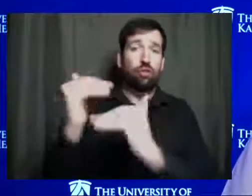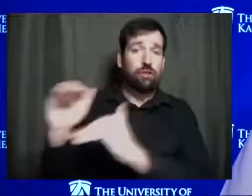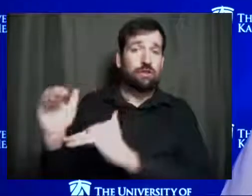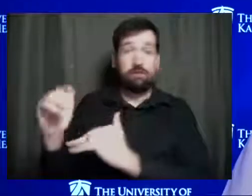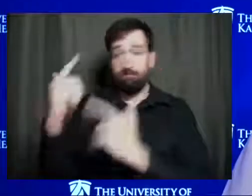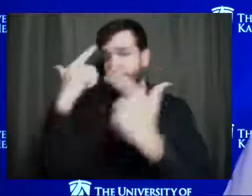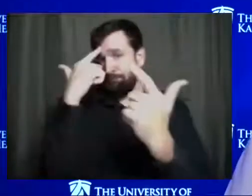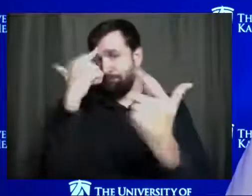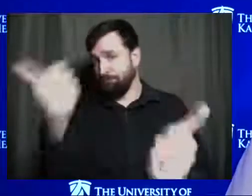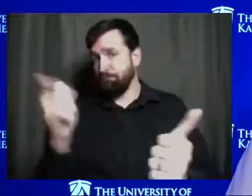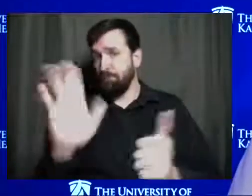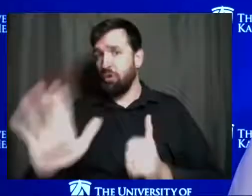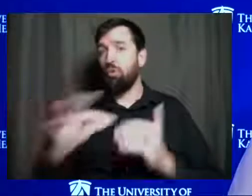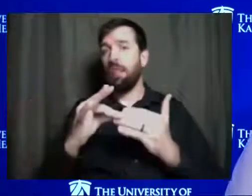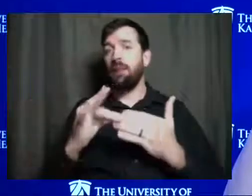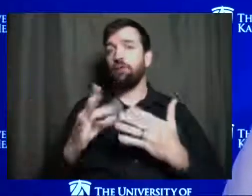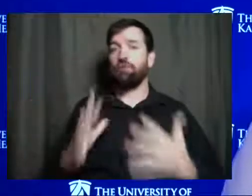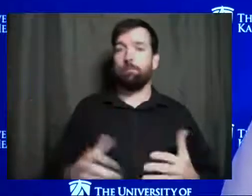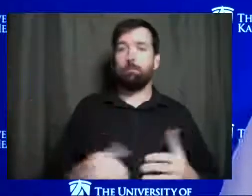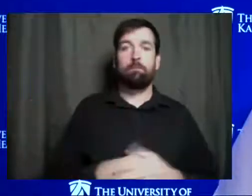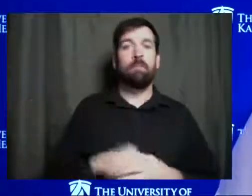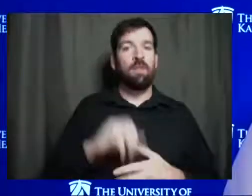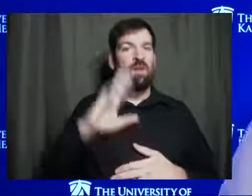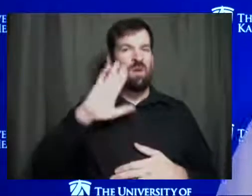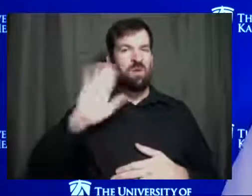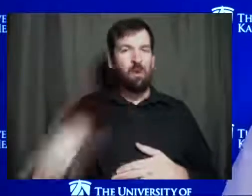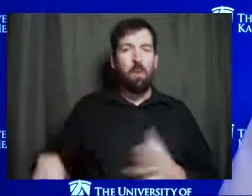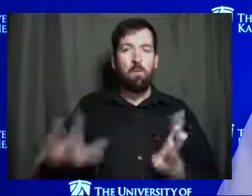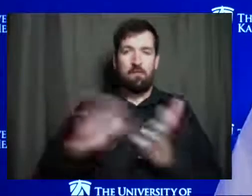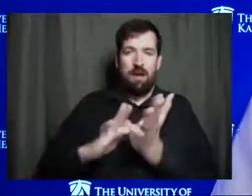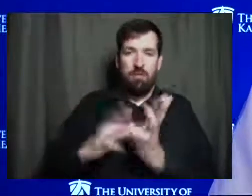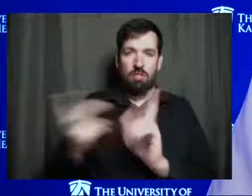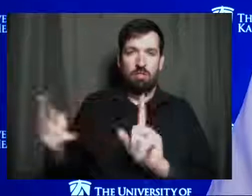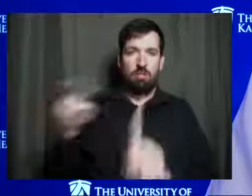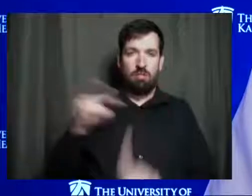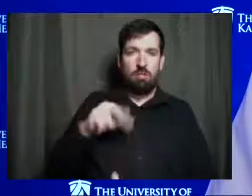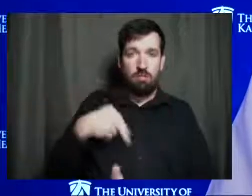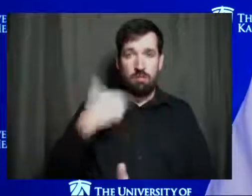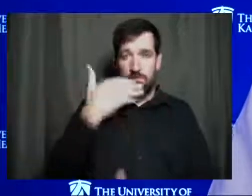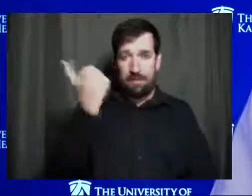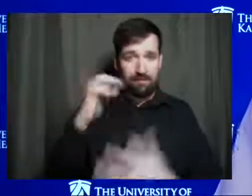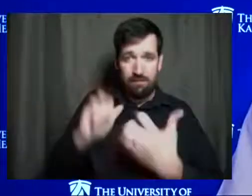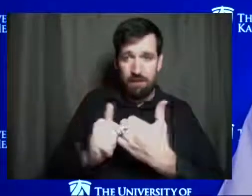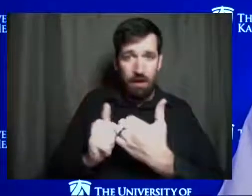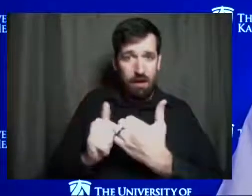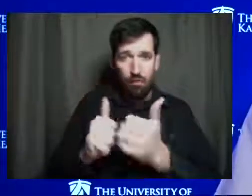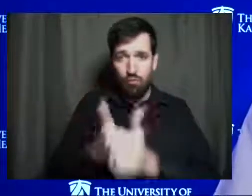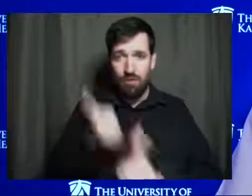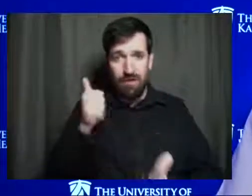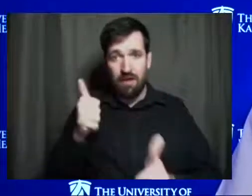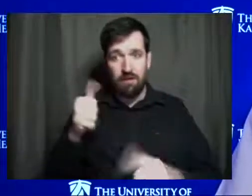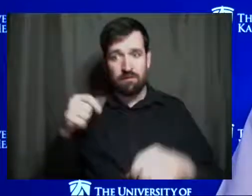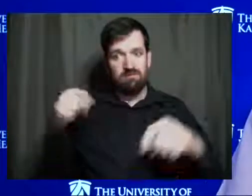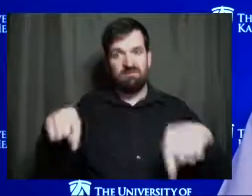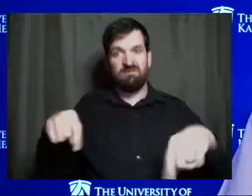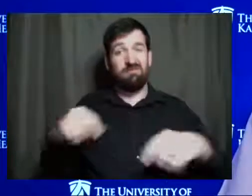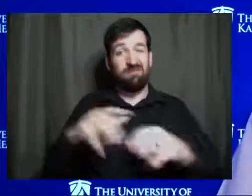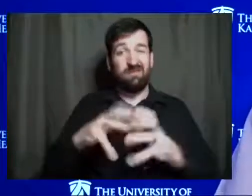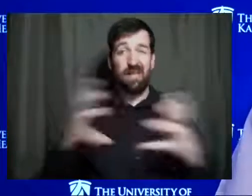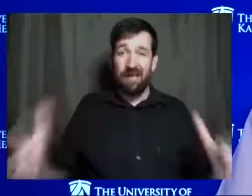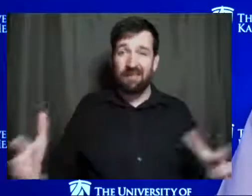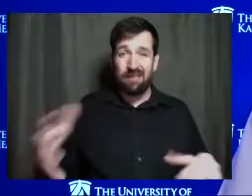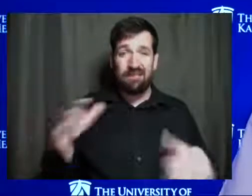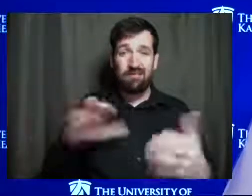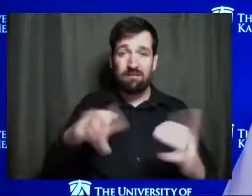leadership. We do know medically, like we said, what is the best way to prevent this excess death, excess